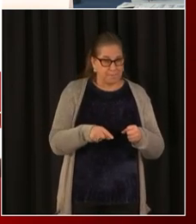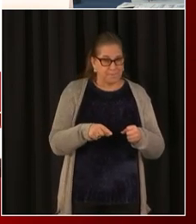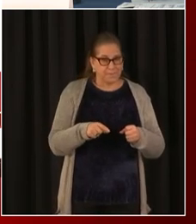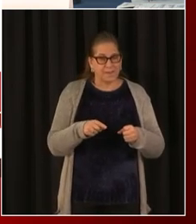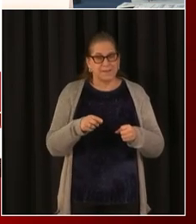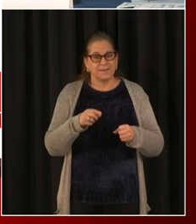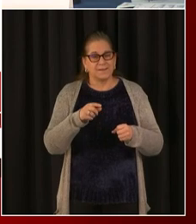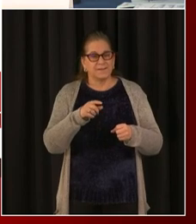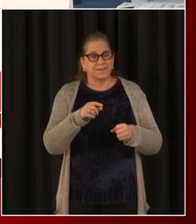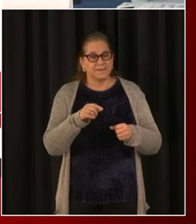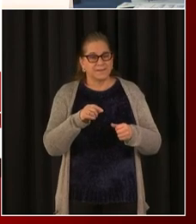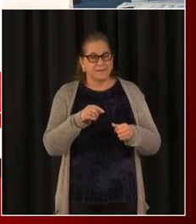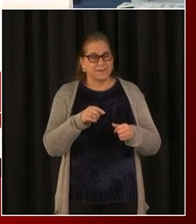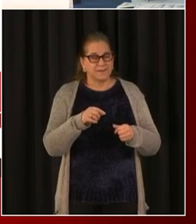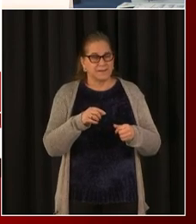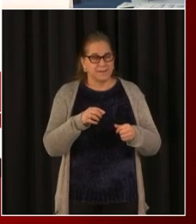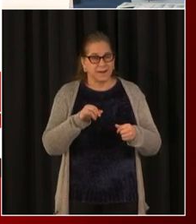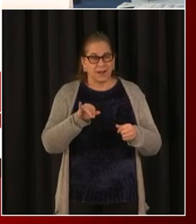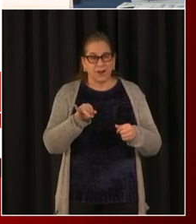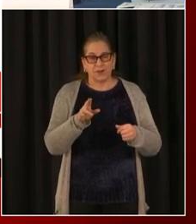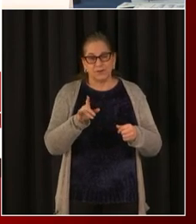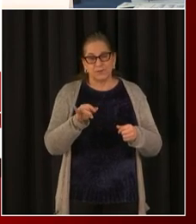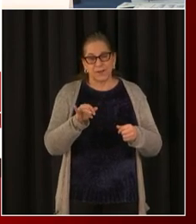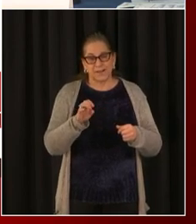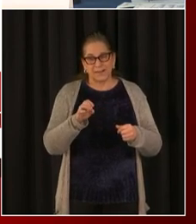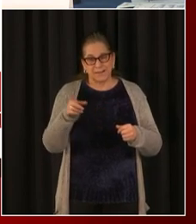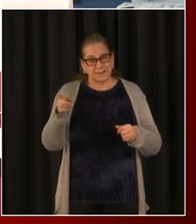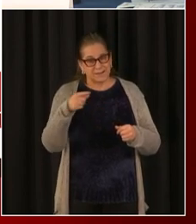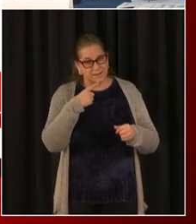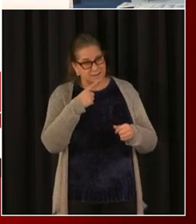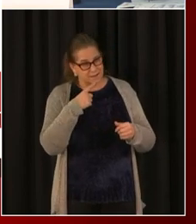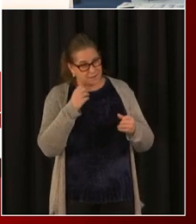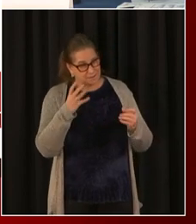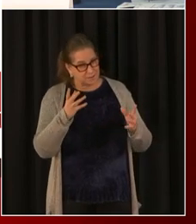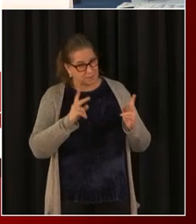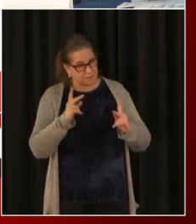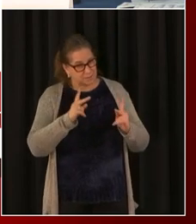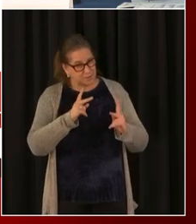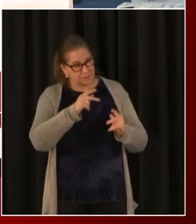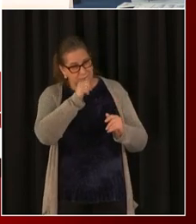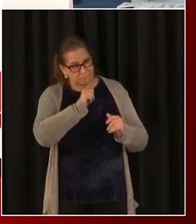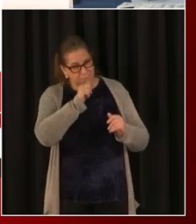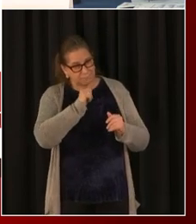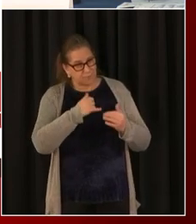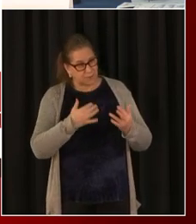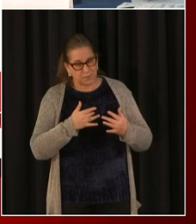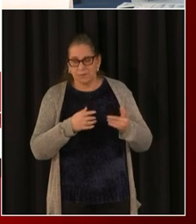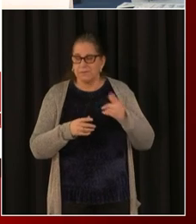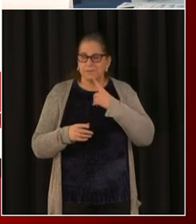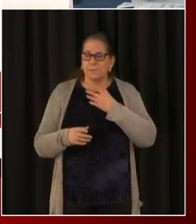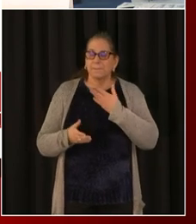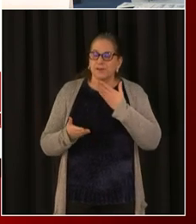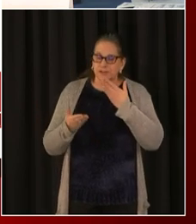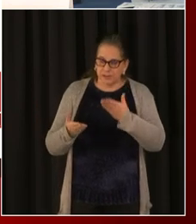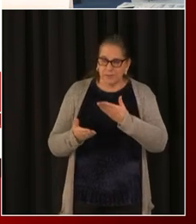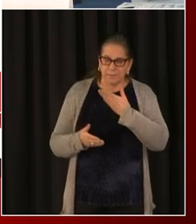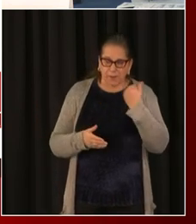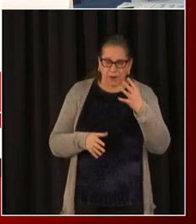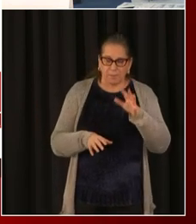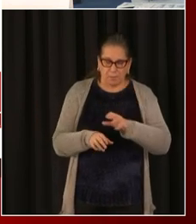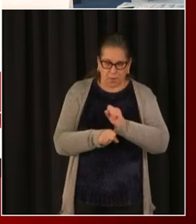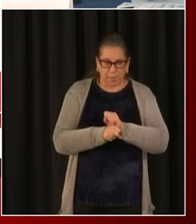and say that people waited for hours, even though we told them to schedule an appointment, and there's eventually going to be enough vaccine for